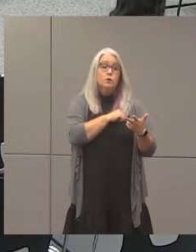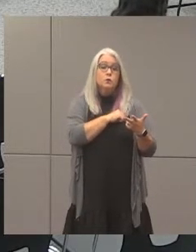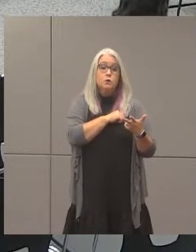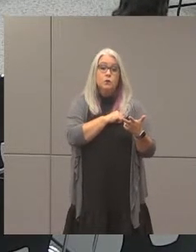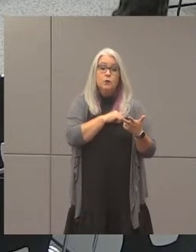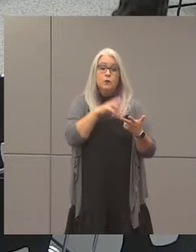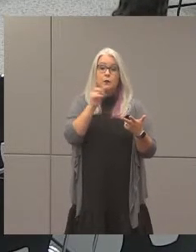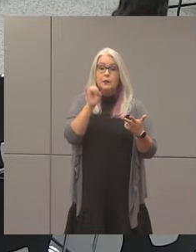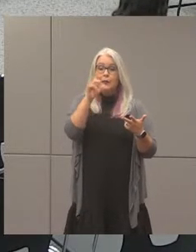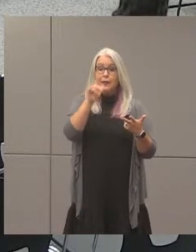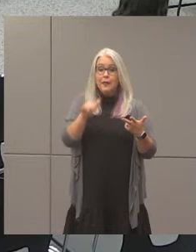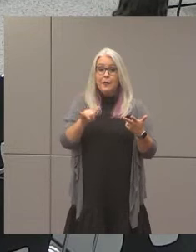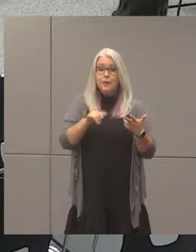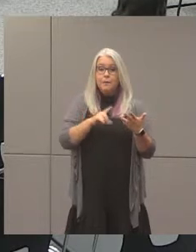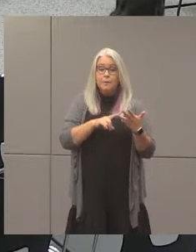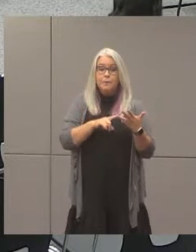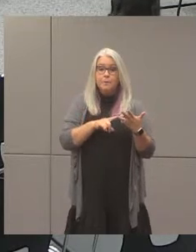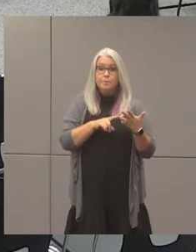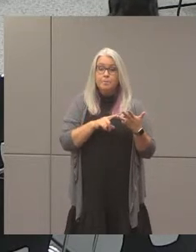Trustee Daley.